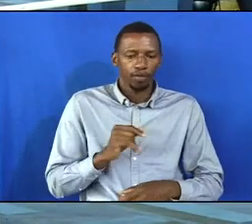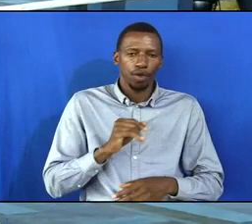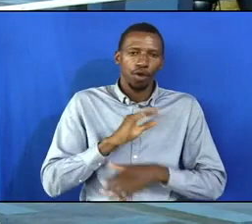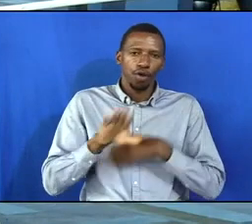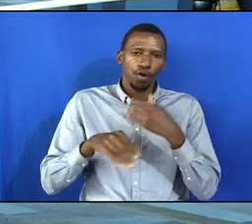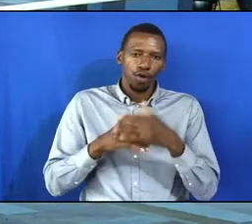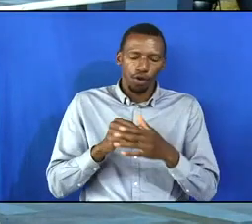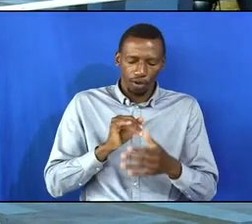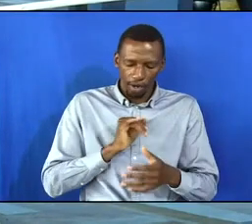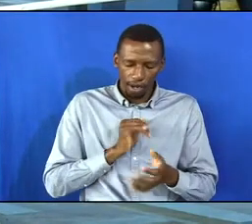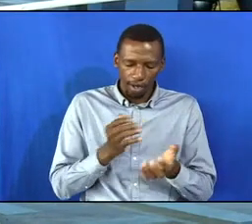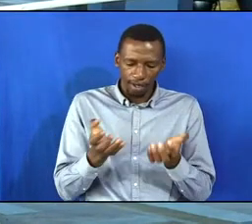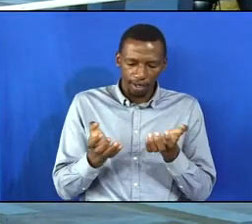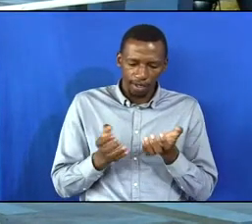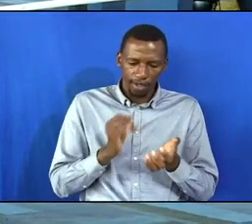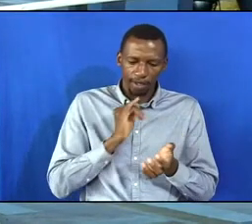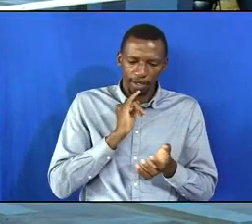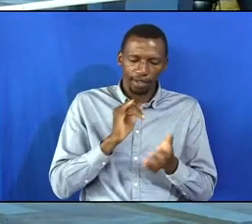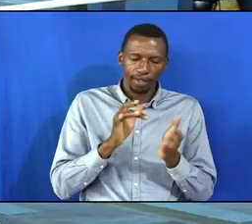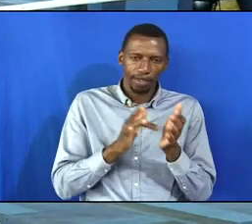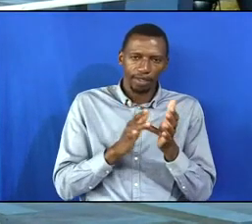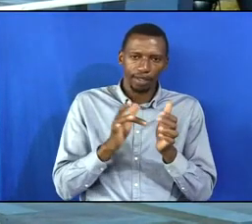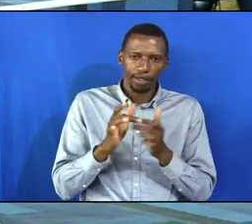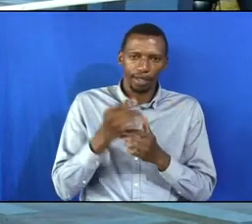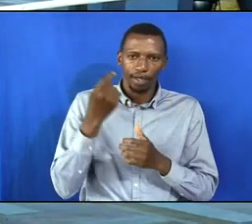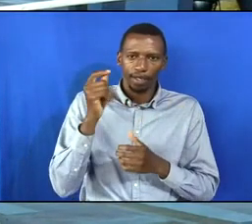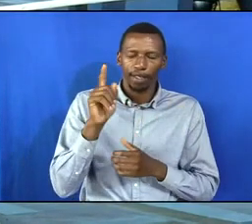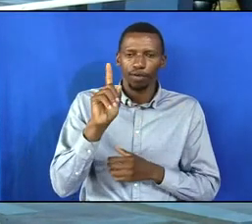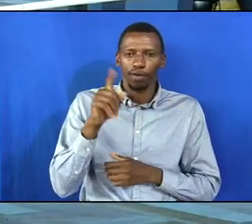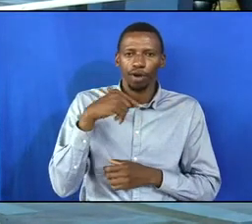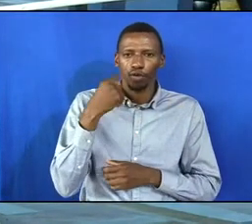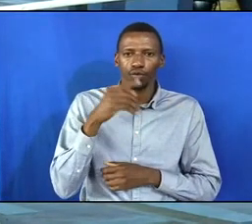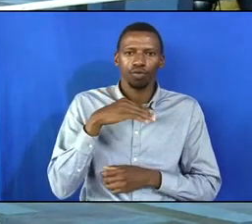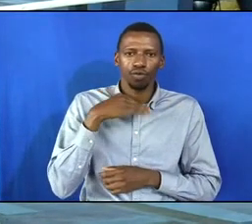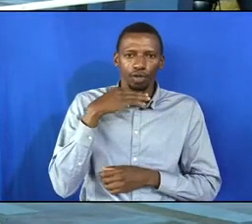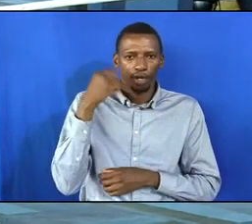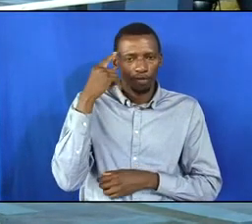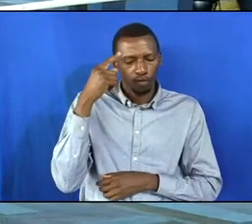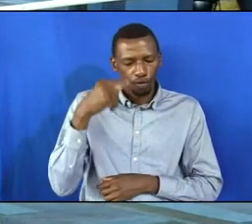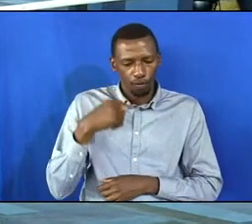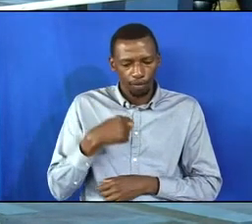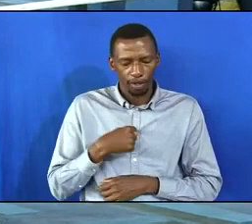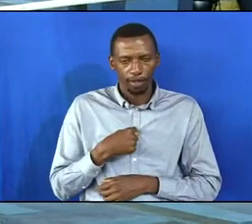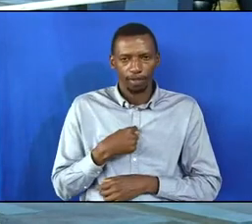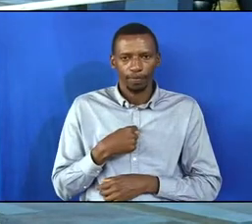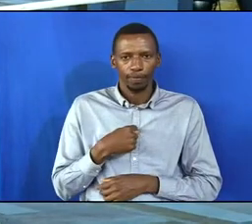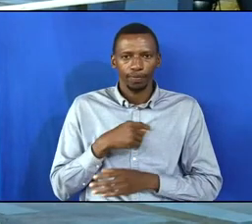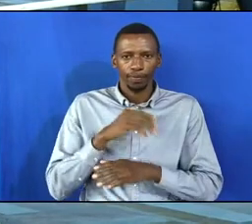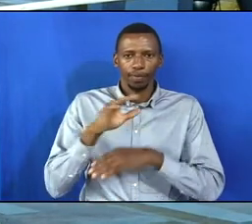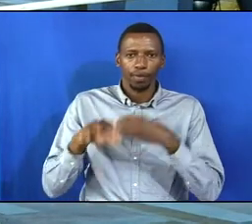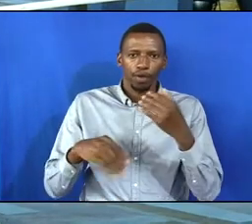All I need is Jesus, the one who died for me.